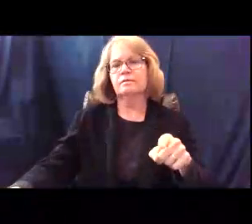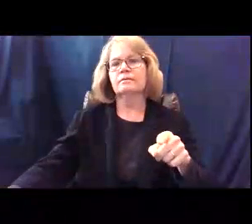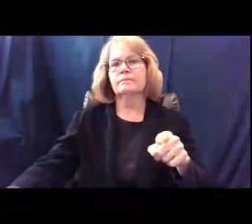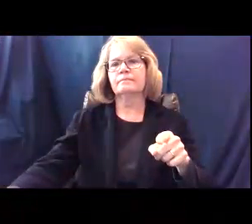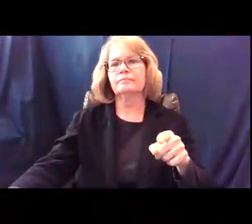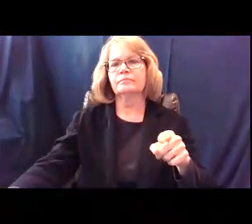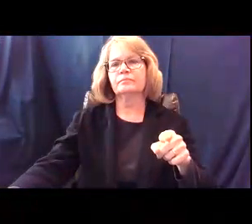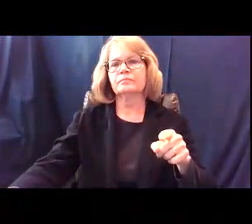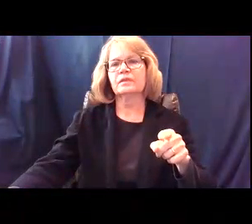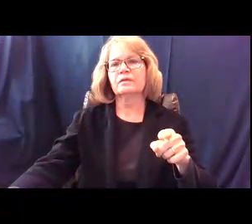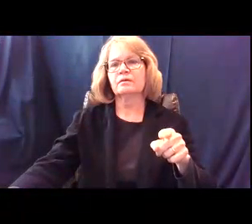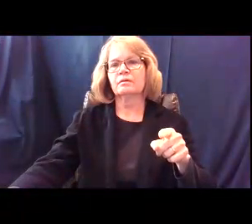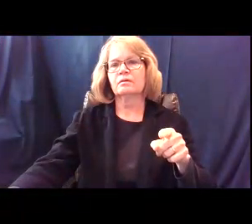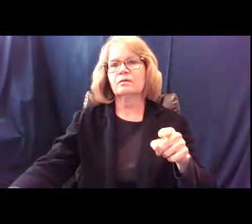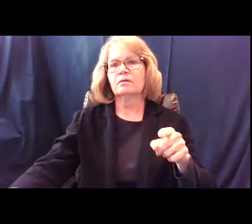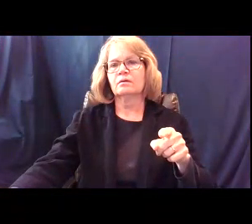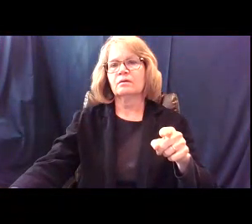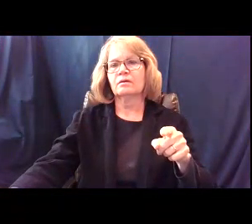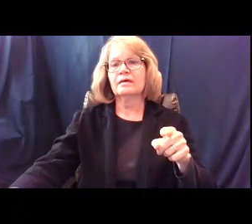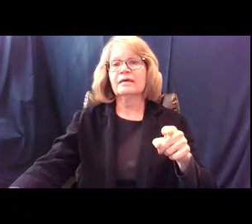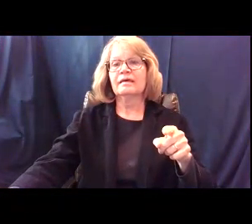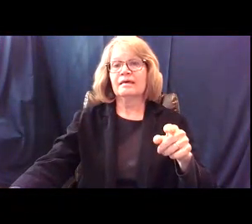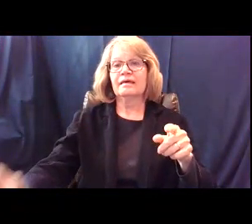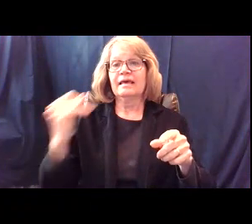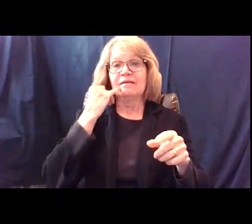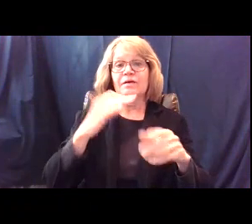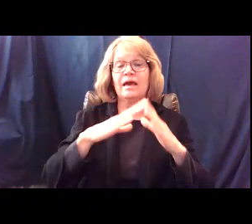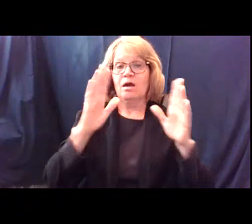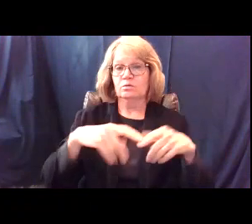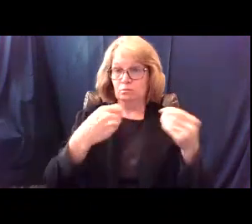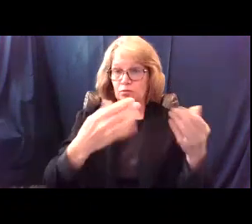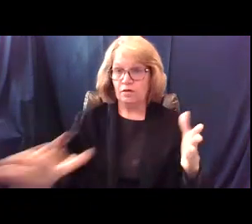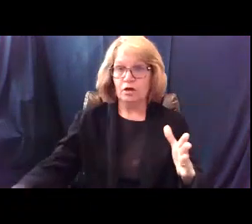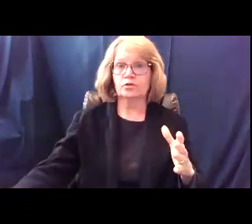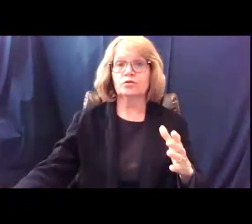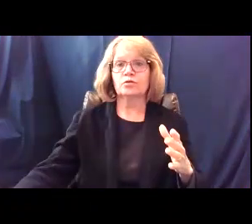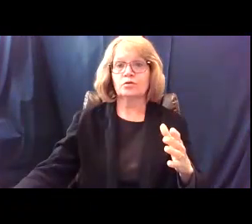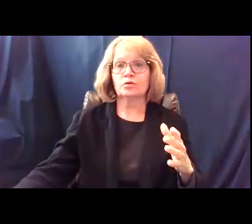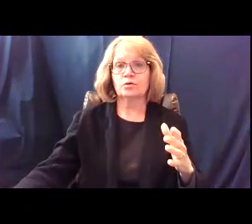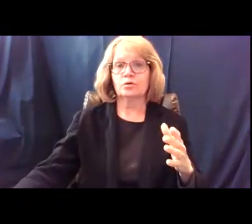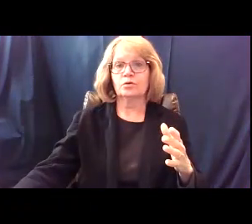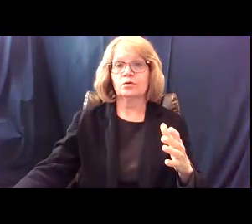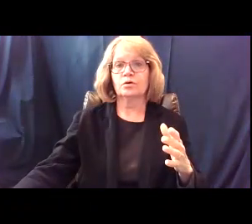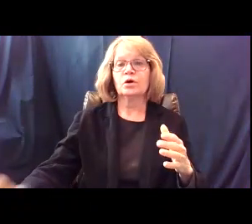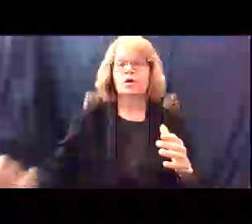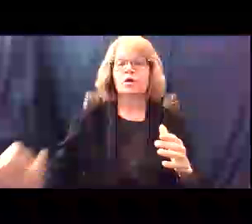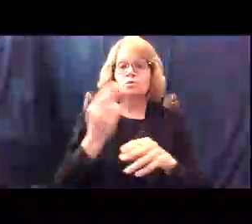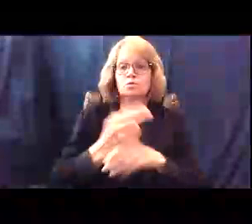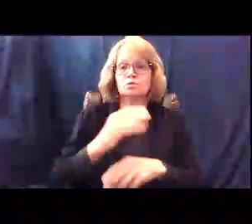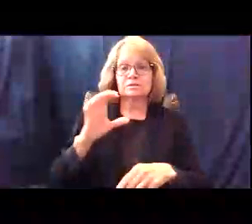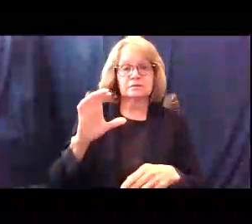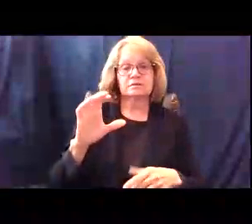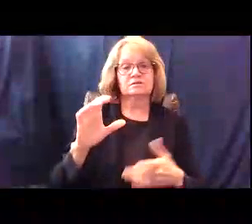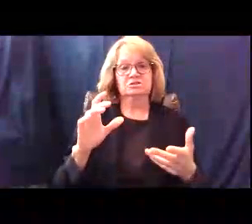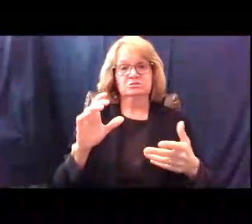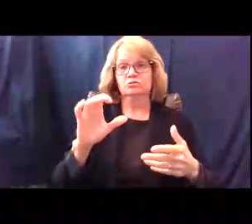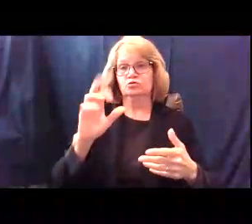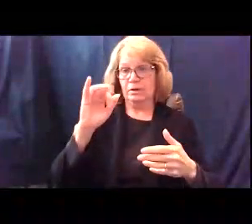So if a housing provider chooses to use criminal backgrounds screenings in their tenant selection criteria, which most housing providers